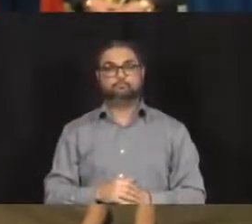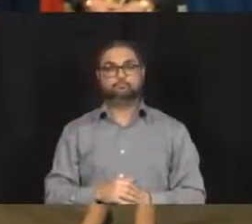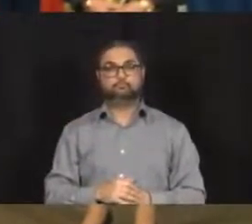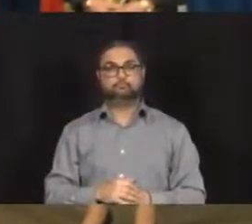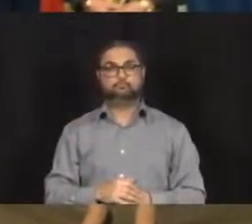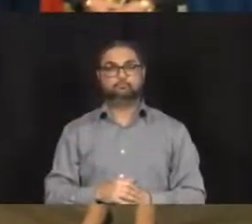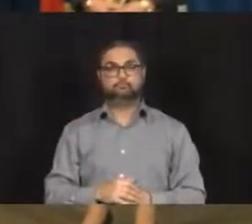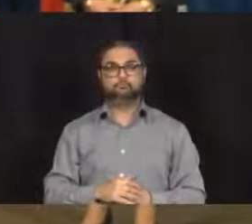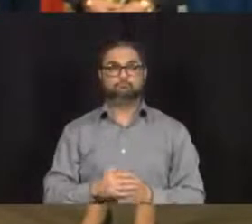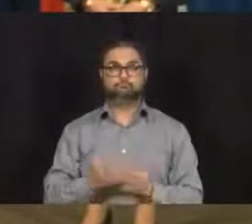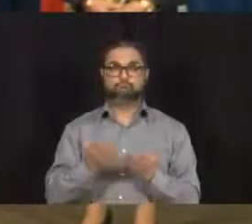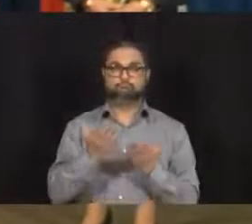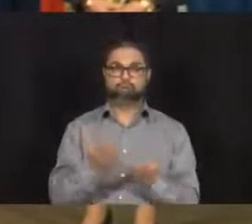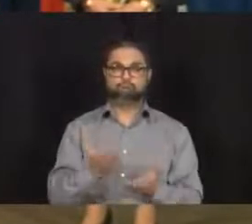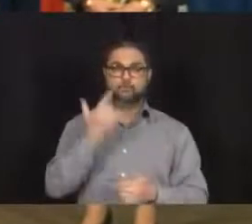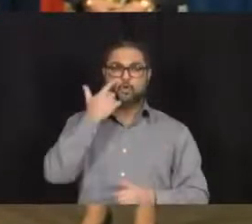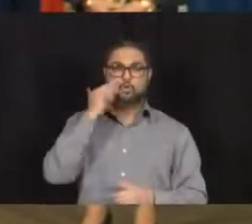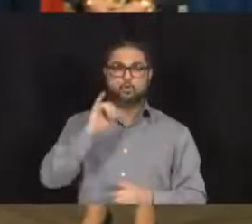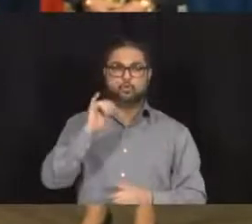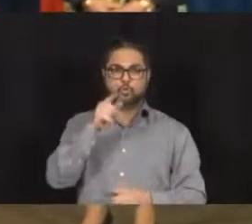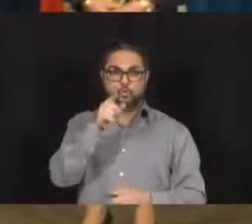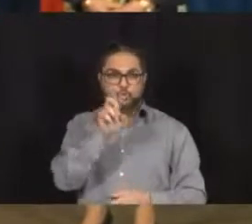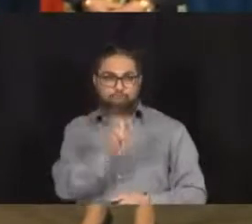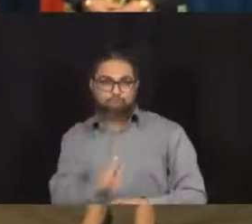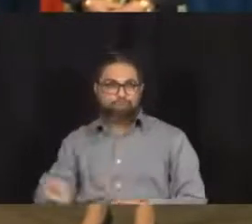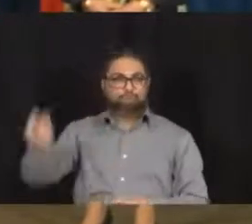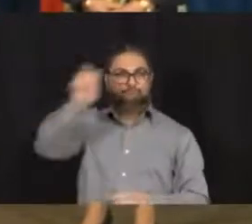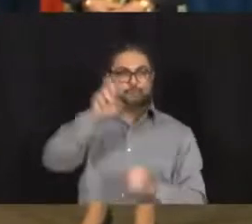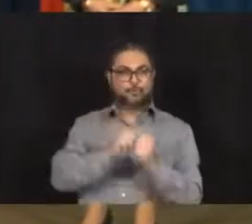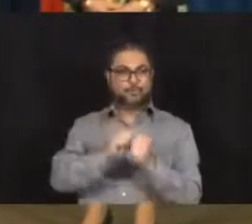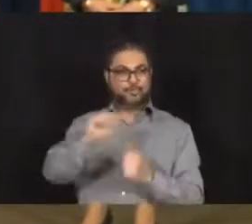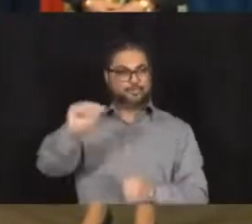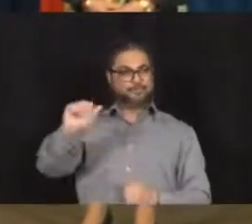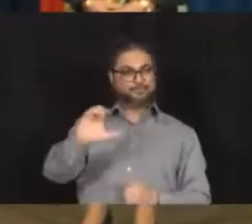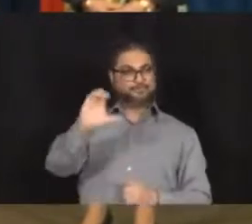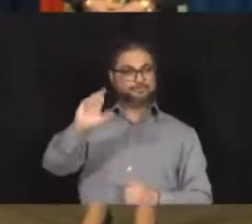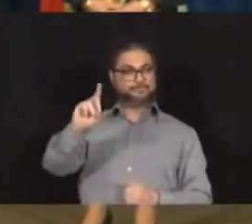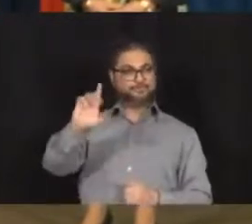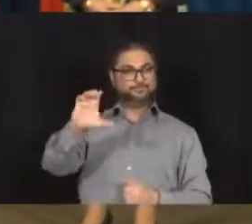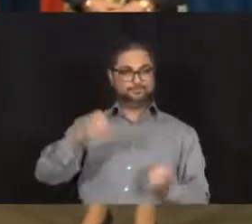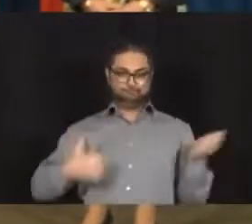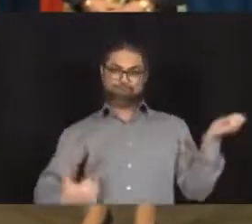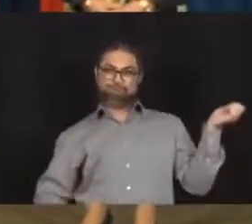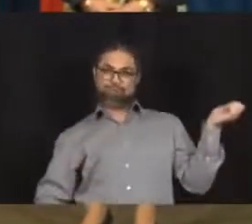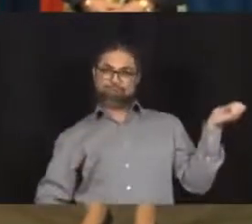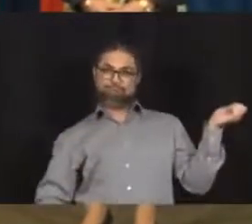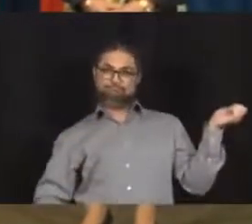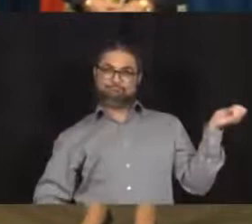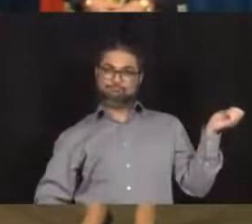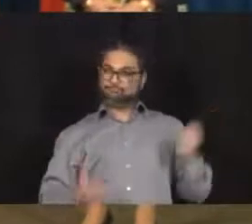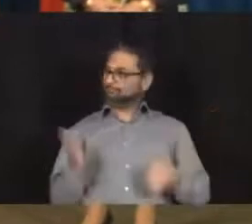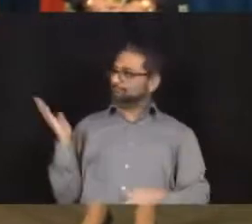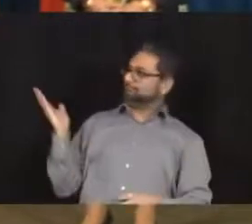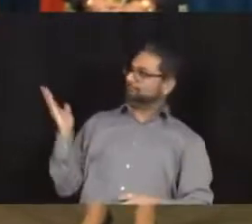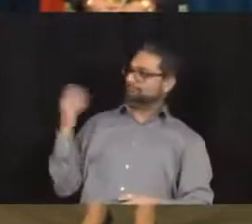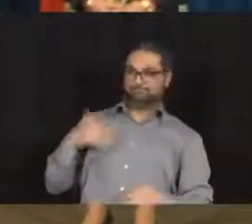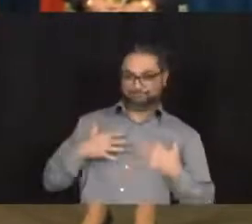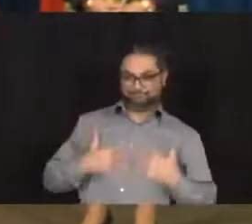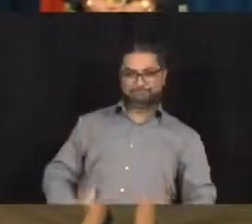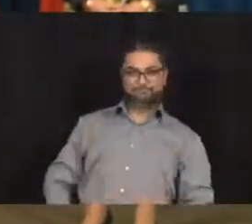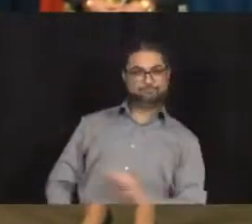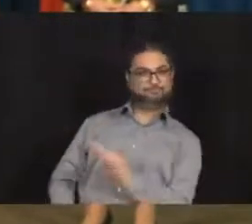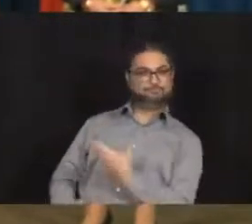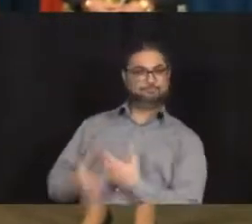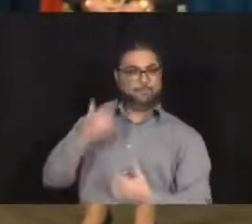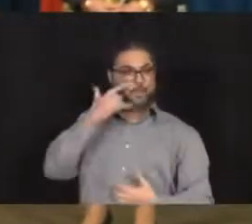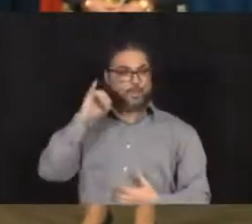road with AC/DC than a politician at the moment. I know. I didn't, Brian, I just came back from a great